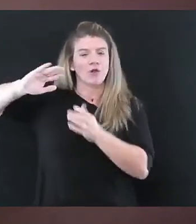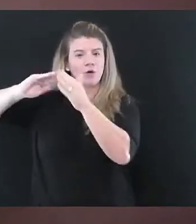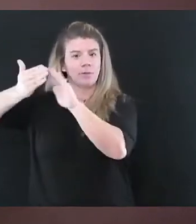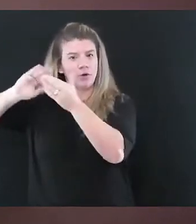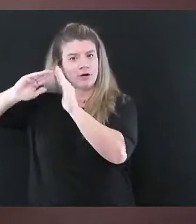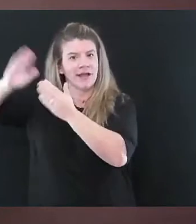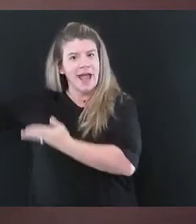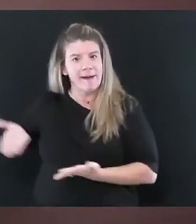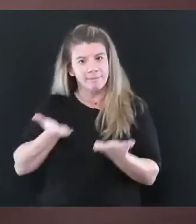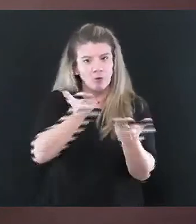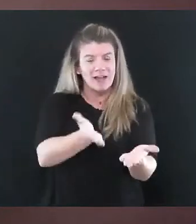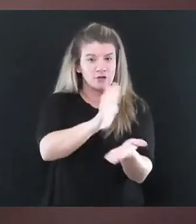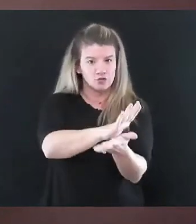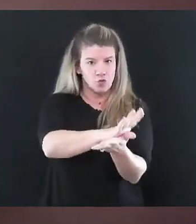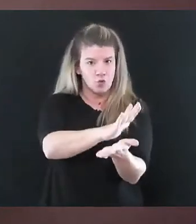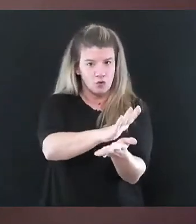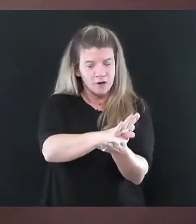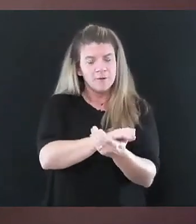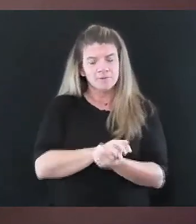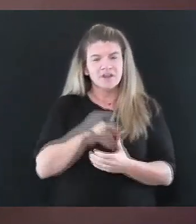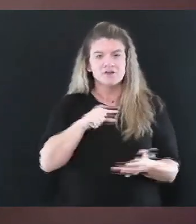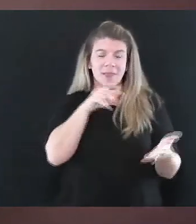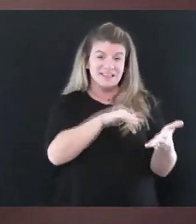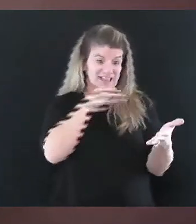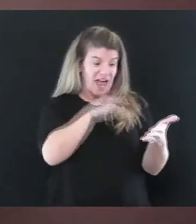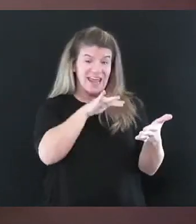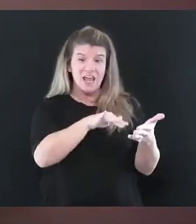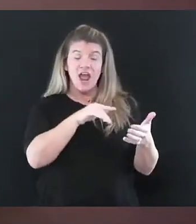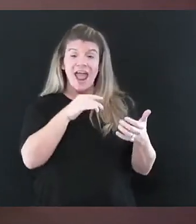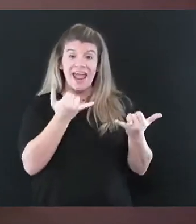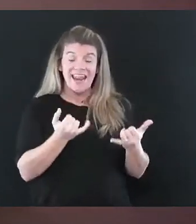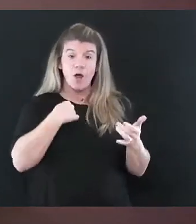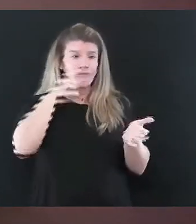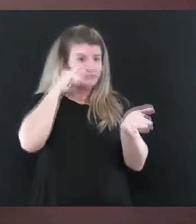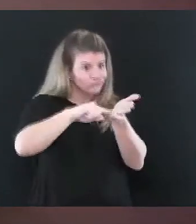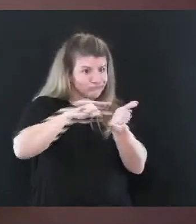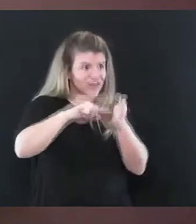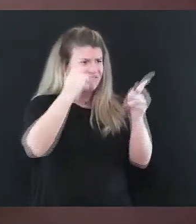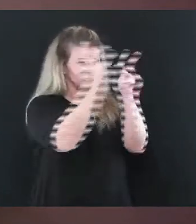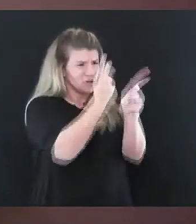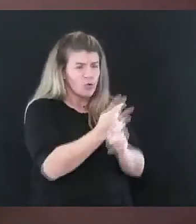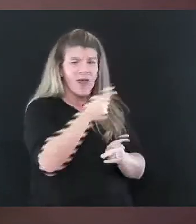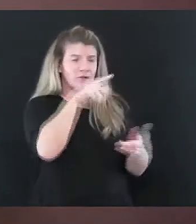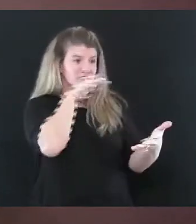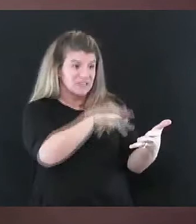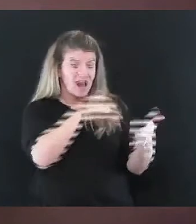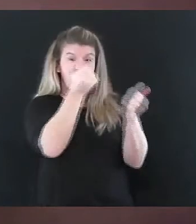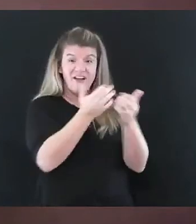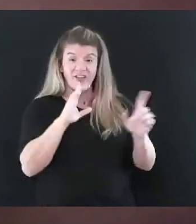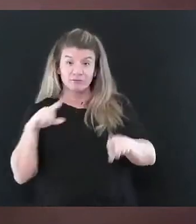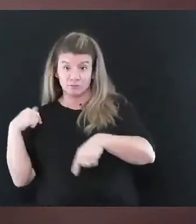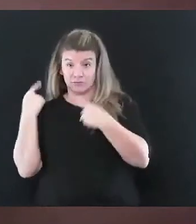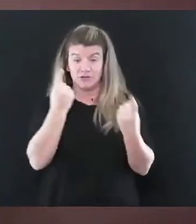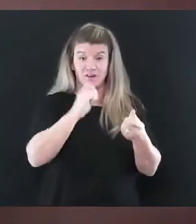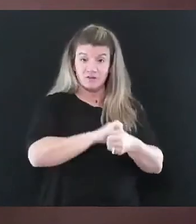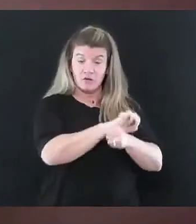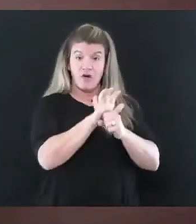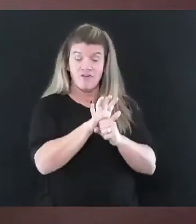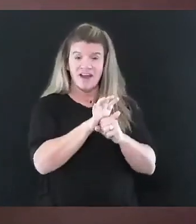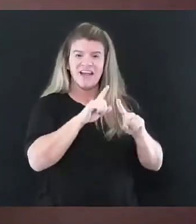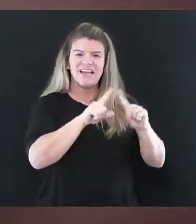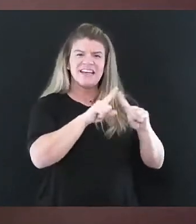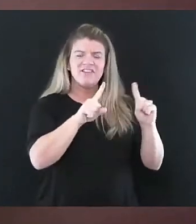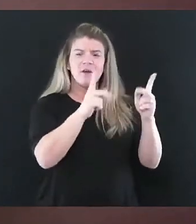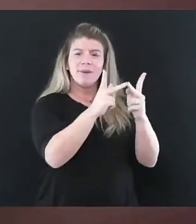largest epidemiology study and contact tracing study so far in COVID, which happened in 2 villages